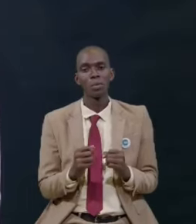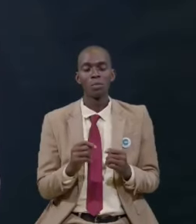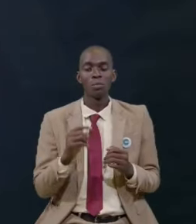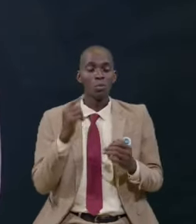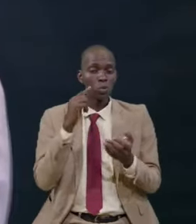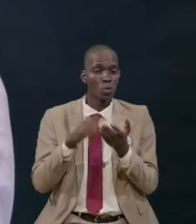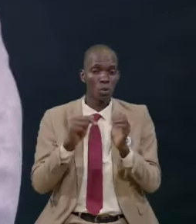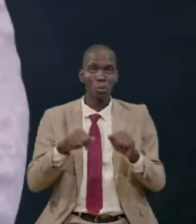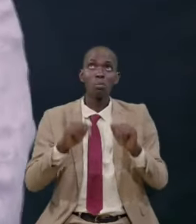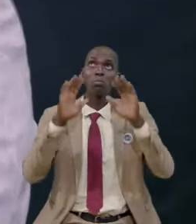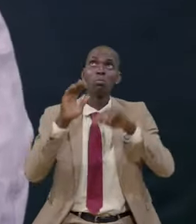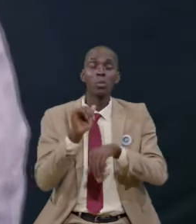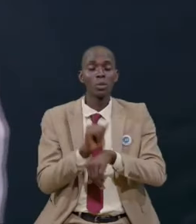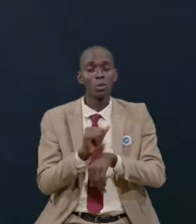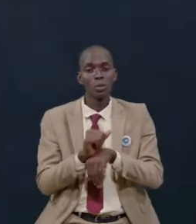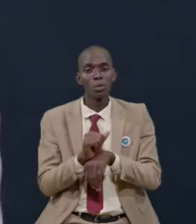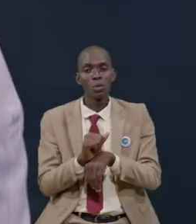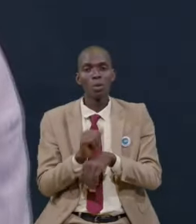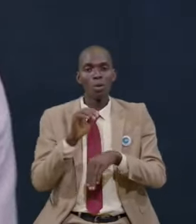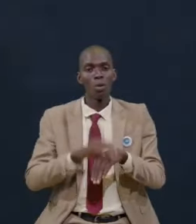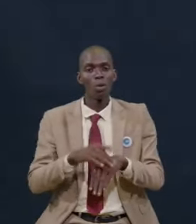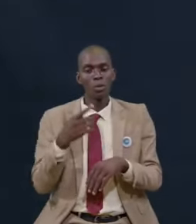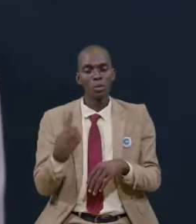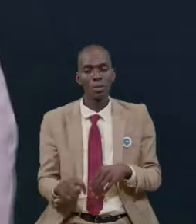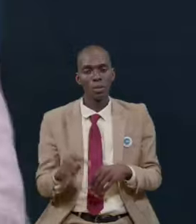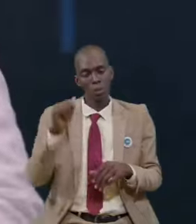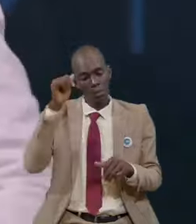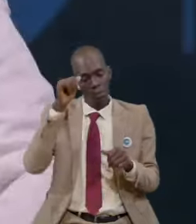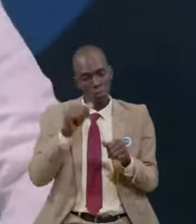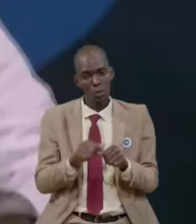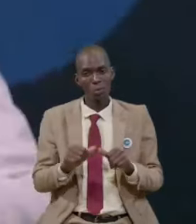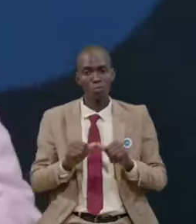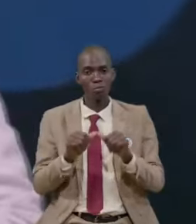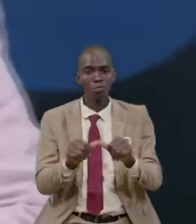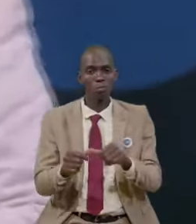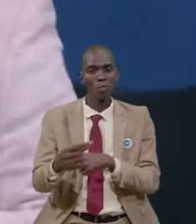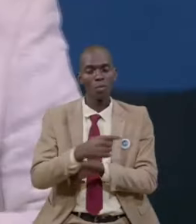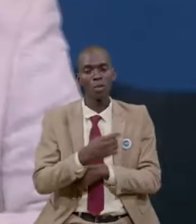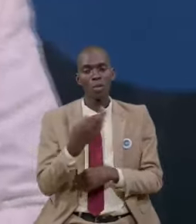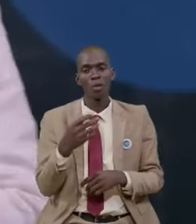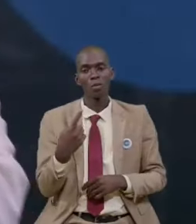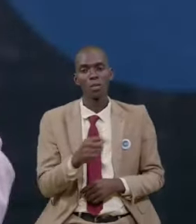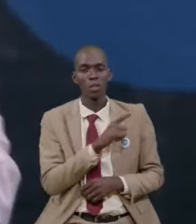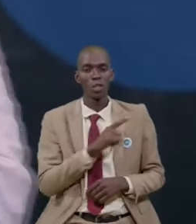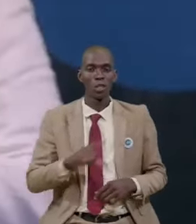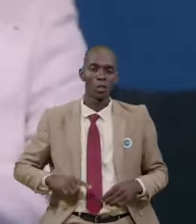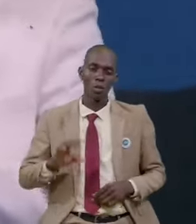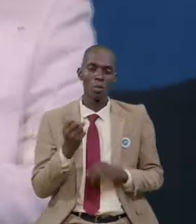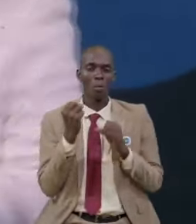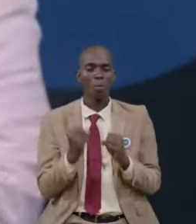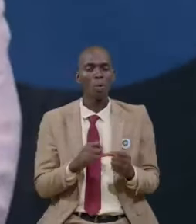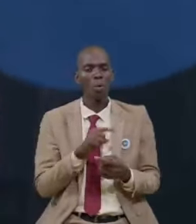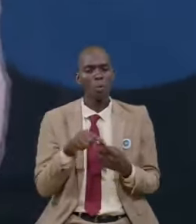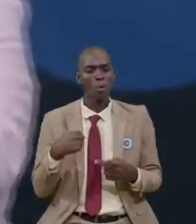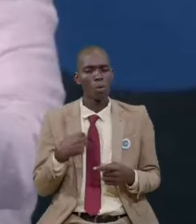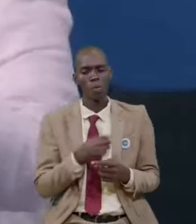the memorable day of the Lord's power. When we say notable, can I remind you